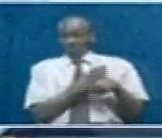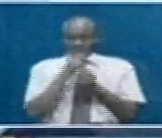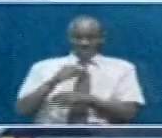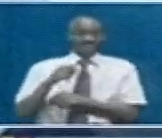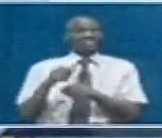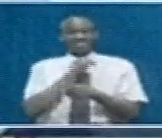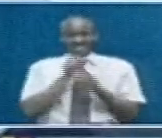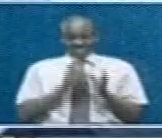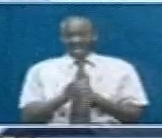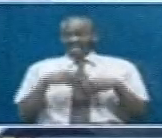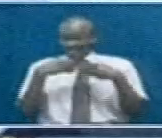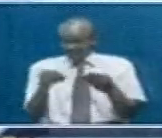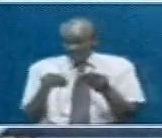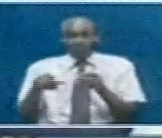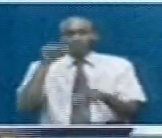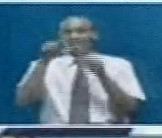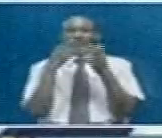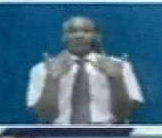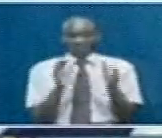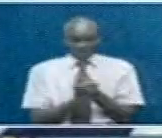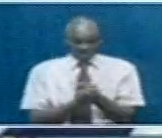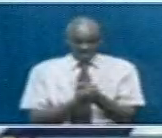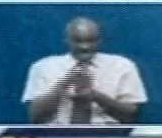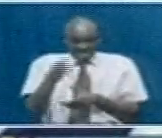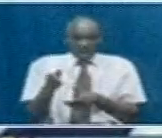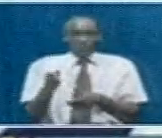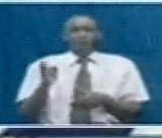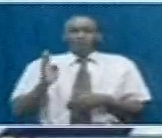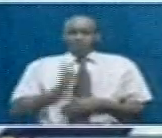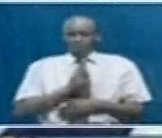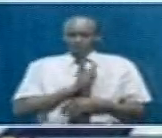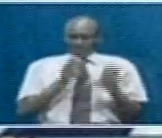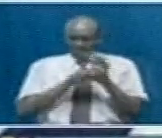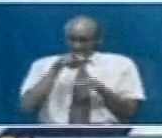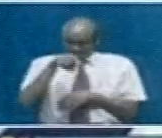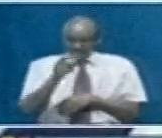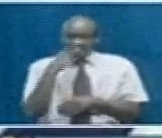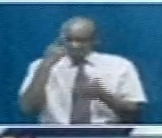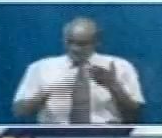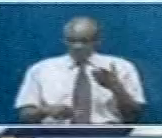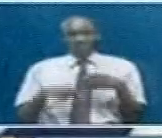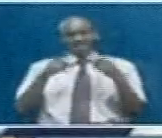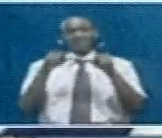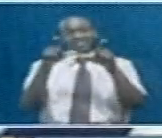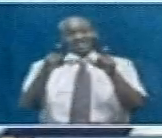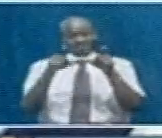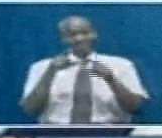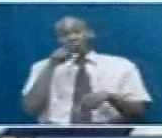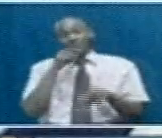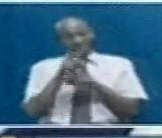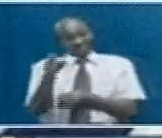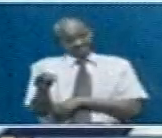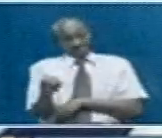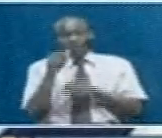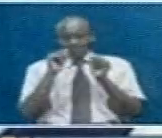seat. According to ODM's chairperson of the National Election Board, Judy Pareno, the board will issue a certificate to Kajwang following